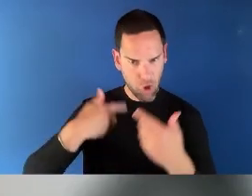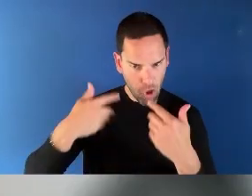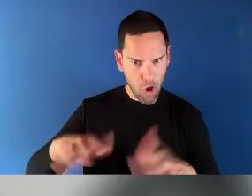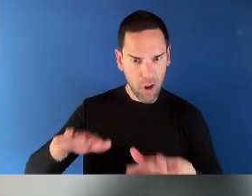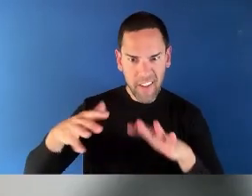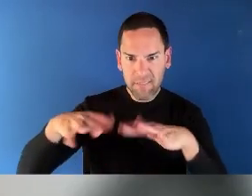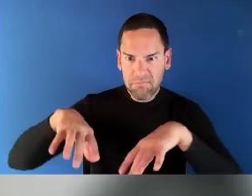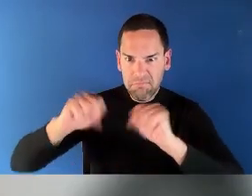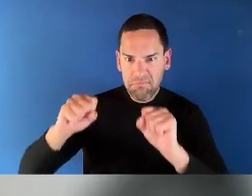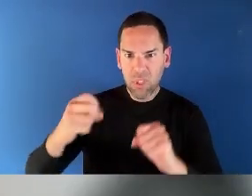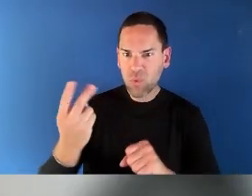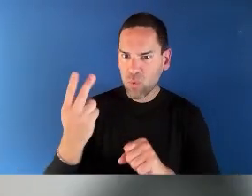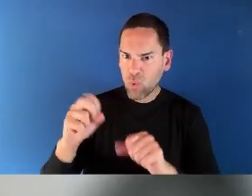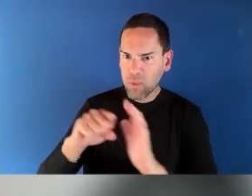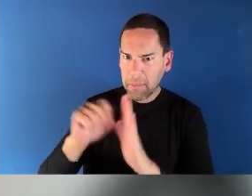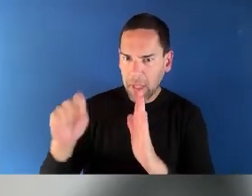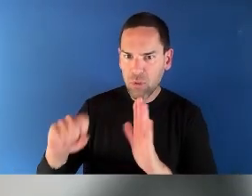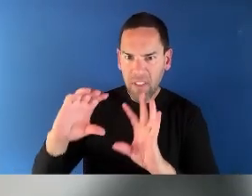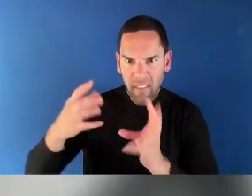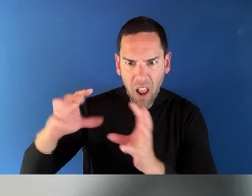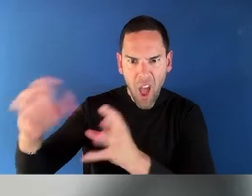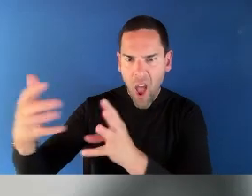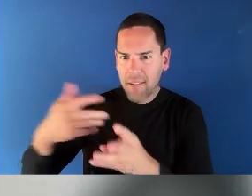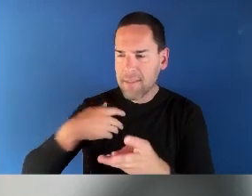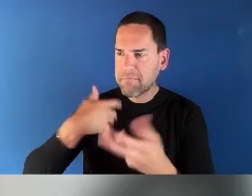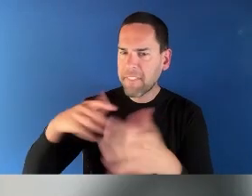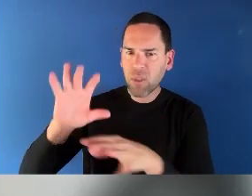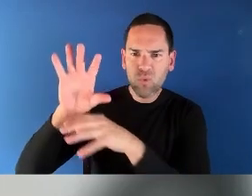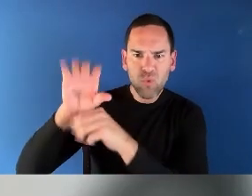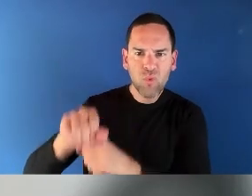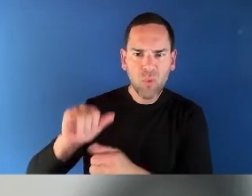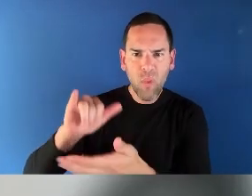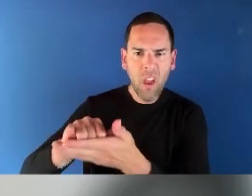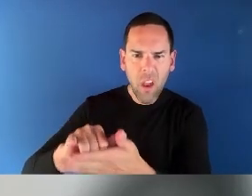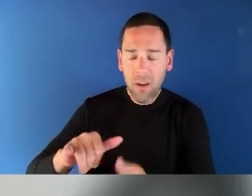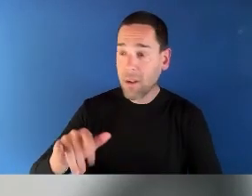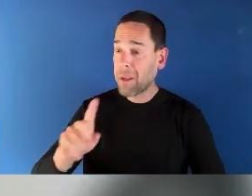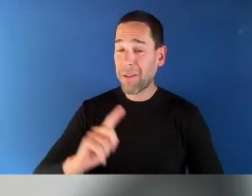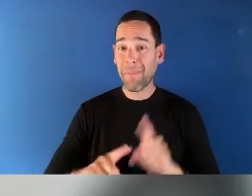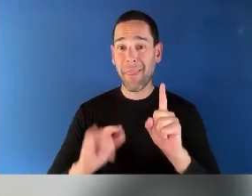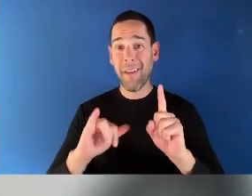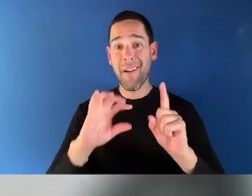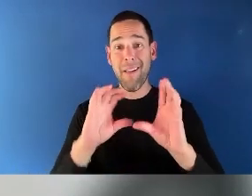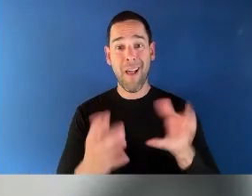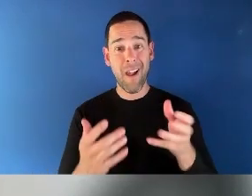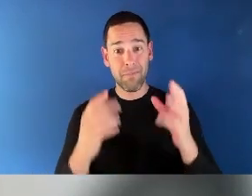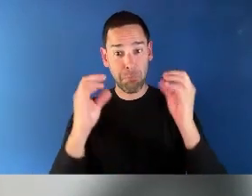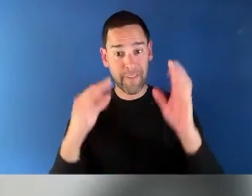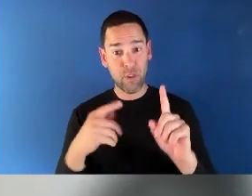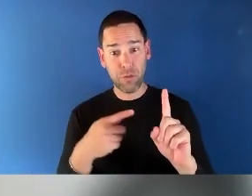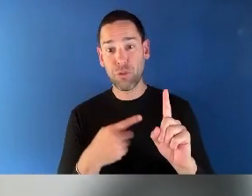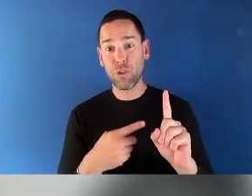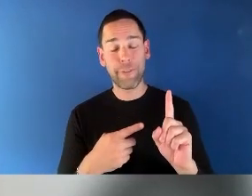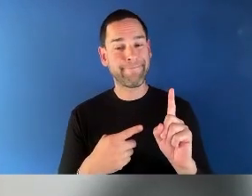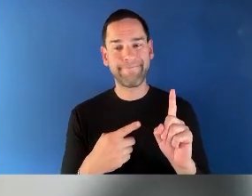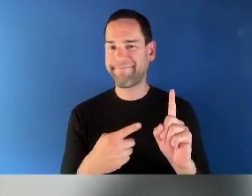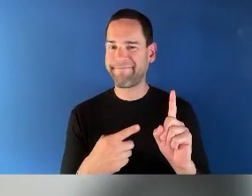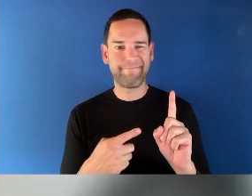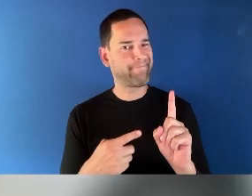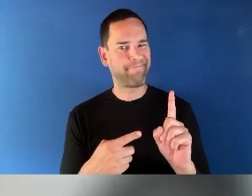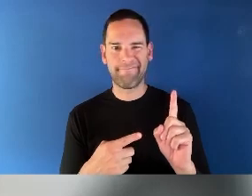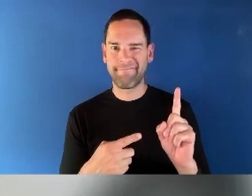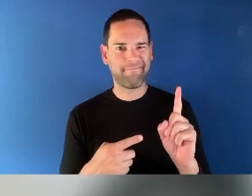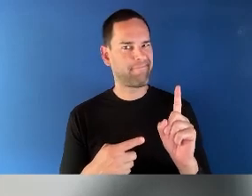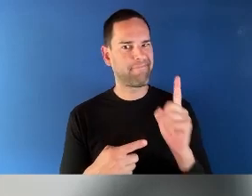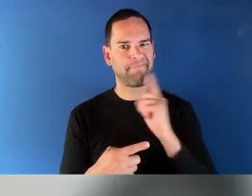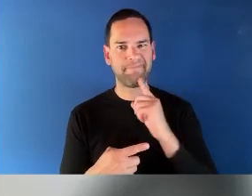I was like, I'm kind of used to this now. And so I had a professor, and they said that based on my performance